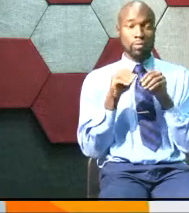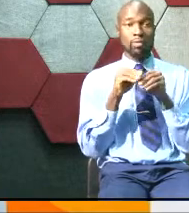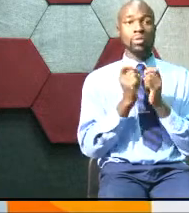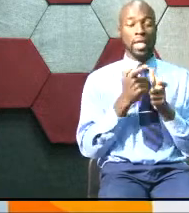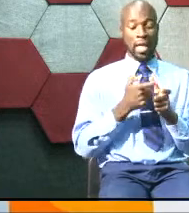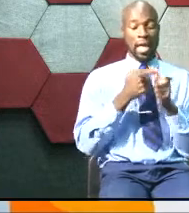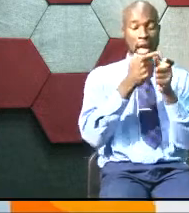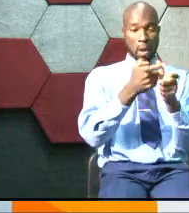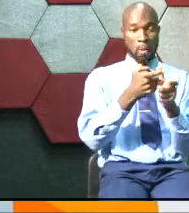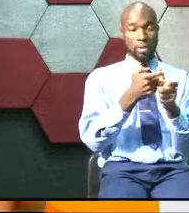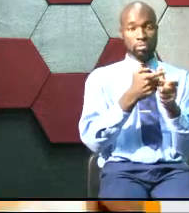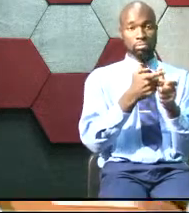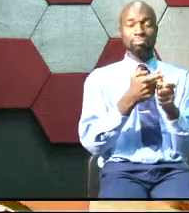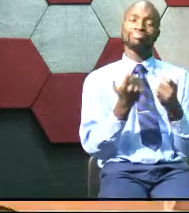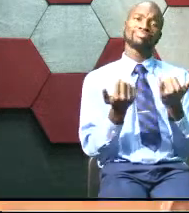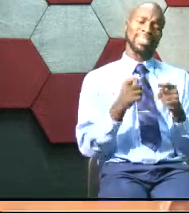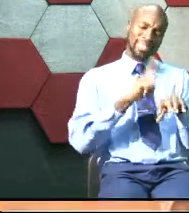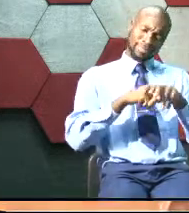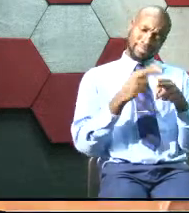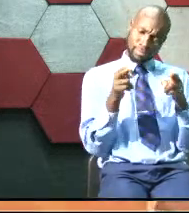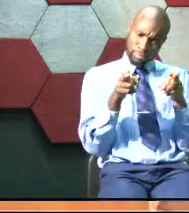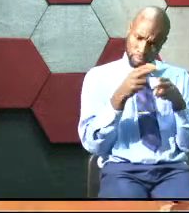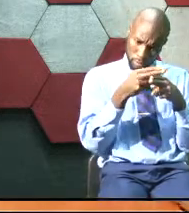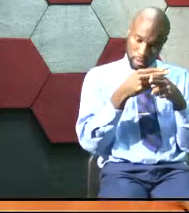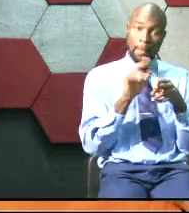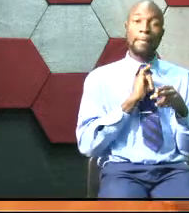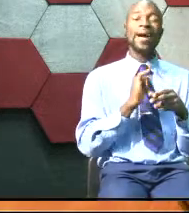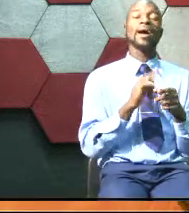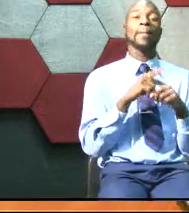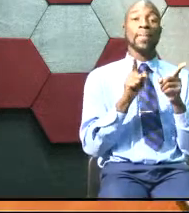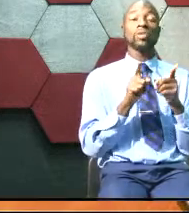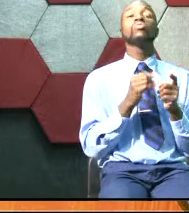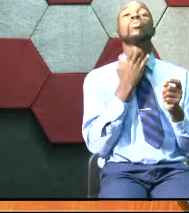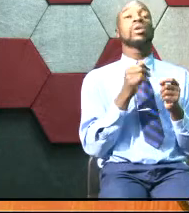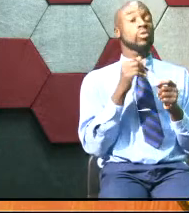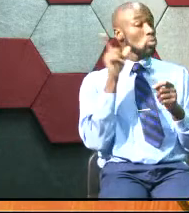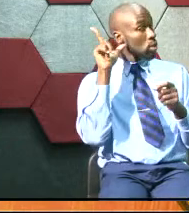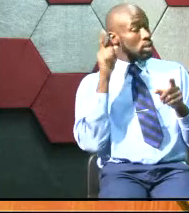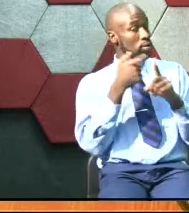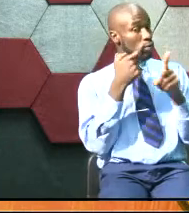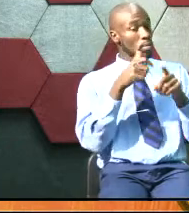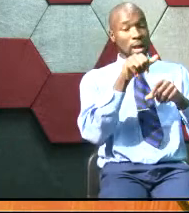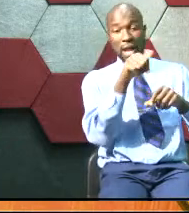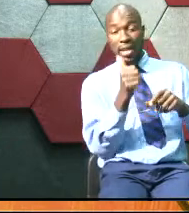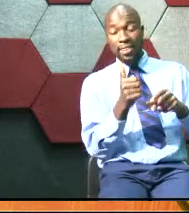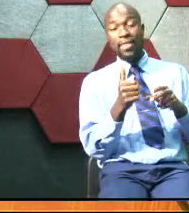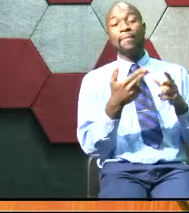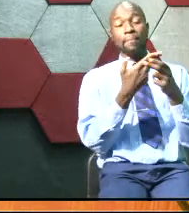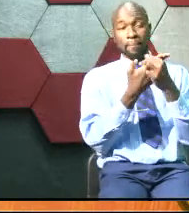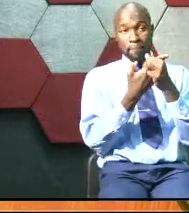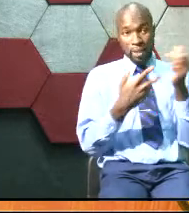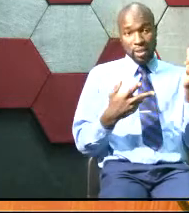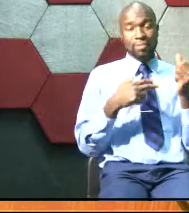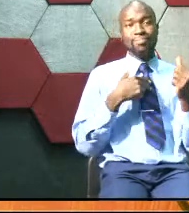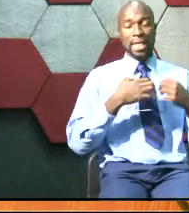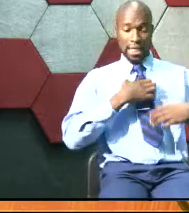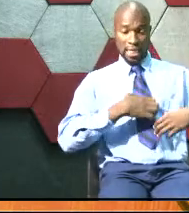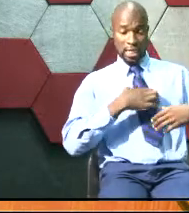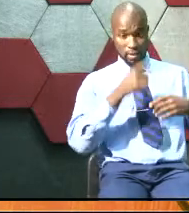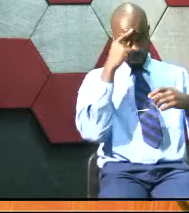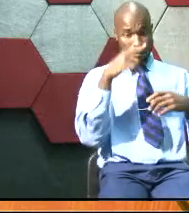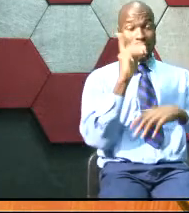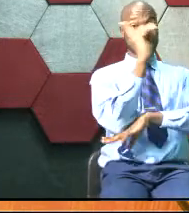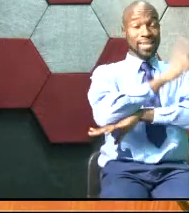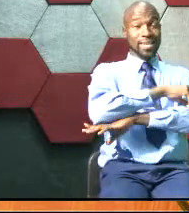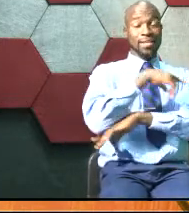awards part of things in just a moment, but we need to hear from another key and crucial partner and our keynote guest for the day, and